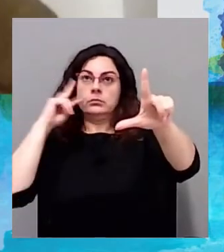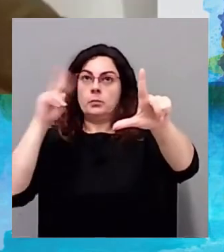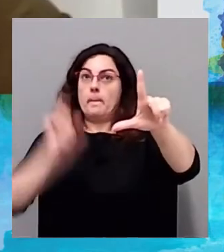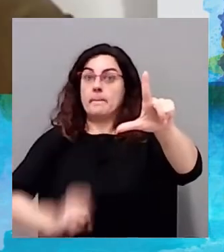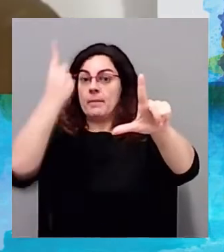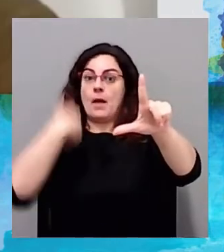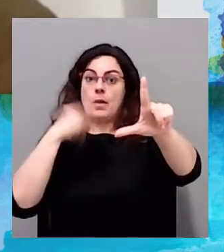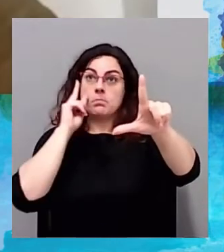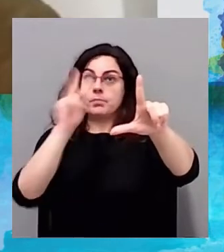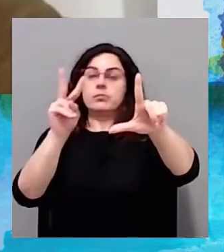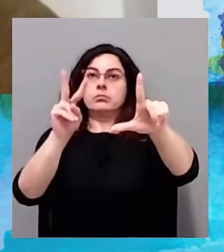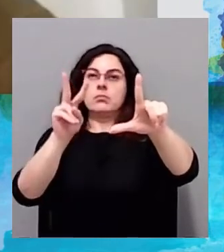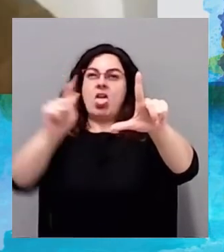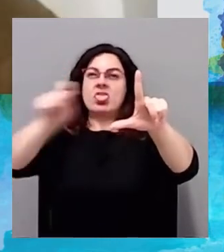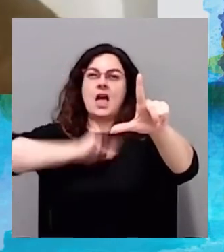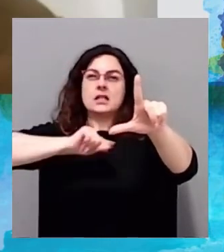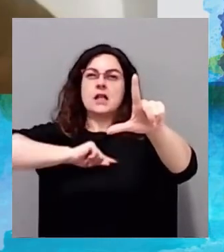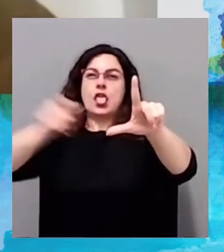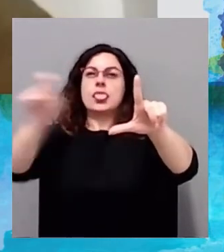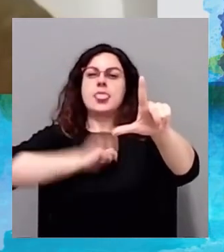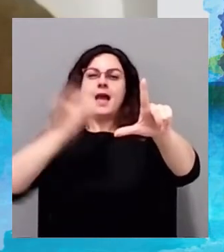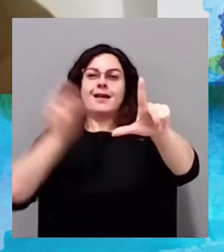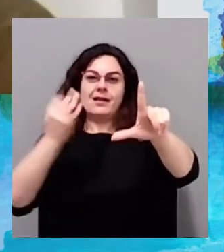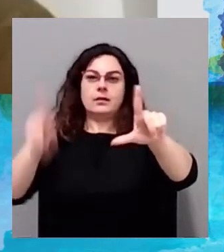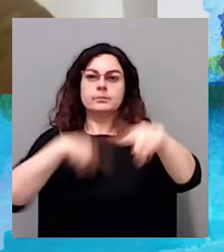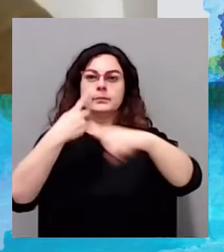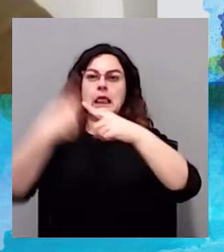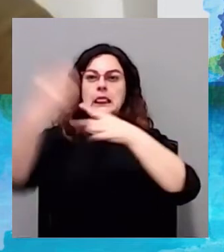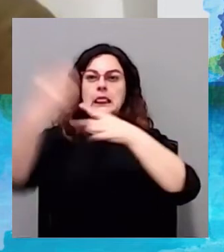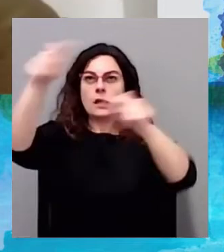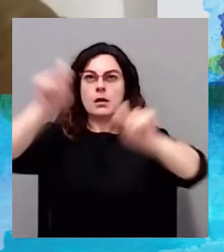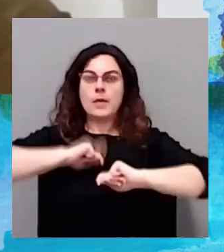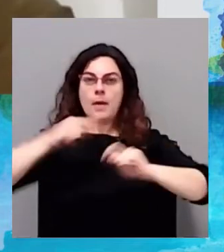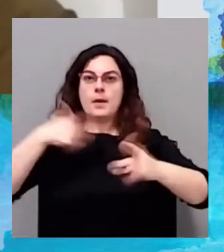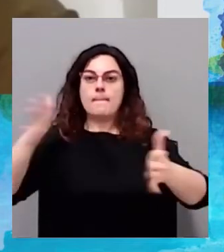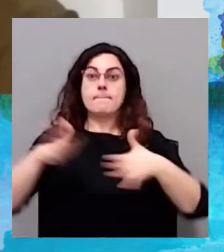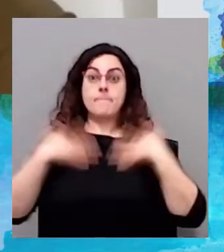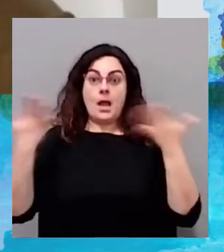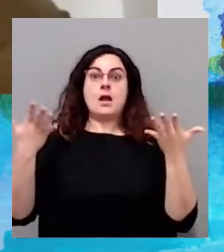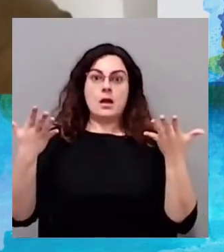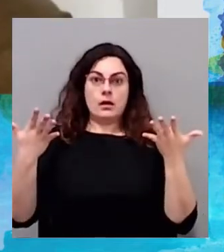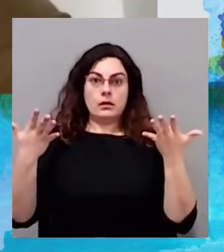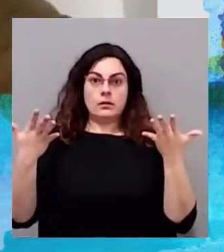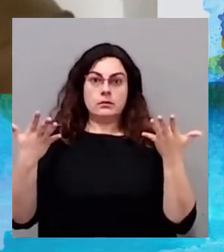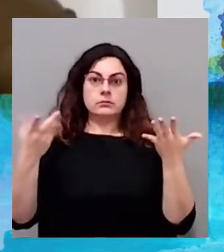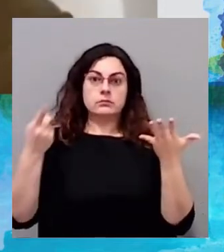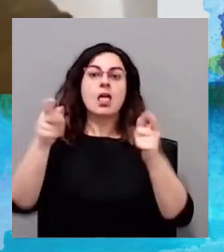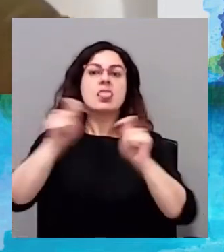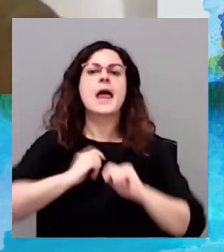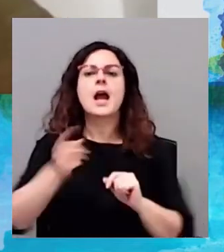the impressions that maybe an abstract work of art makes.